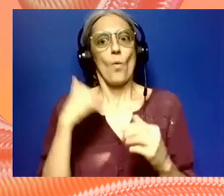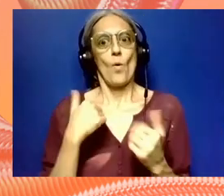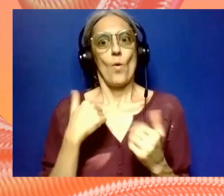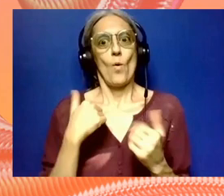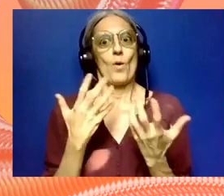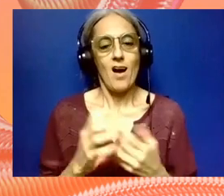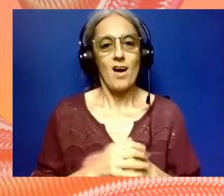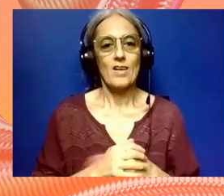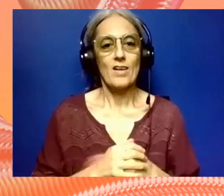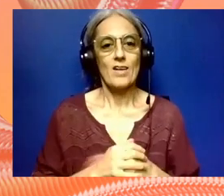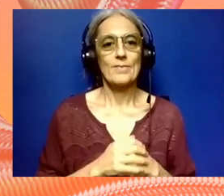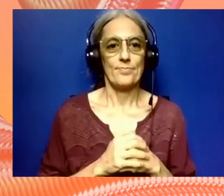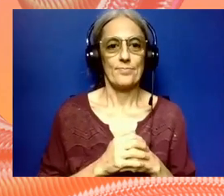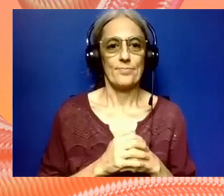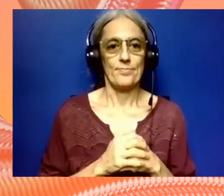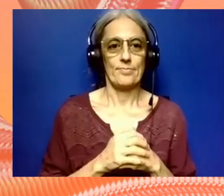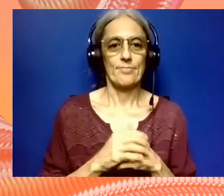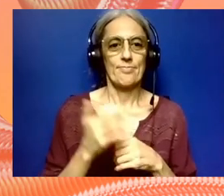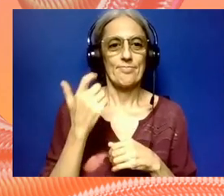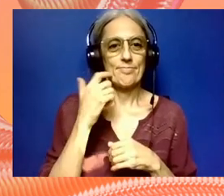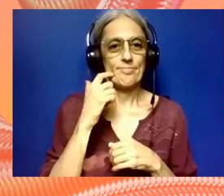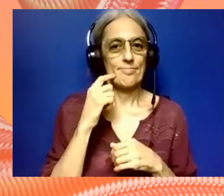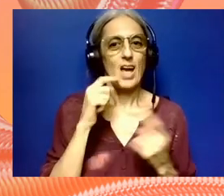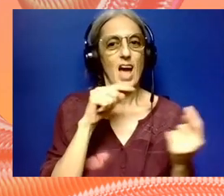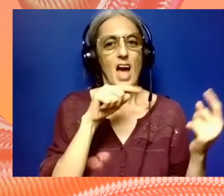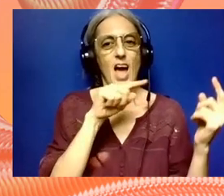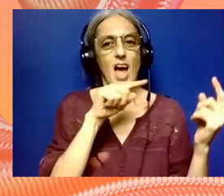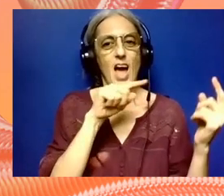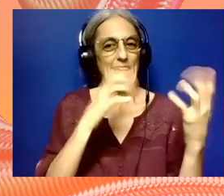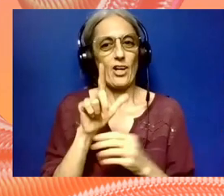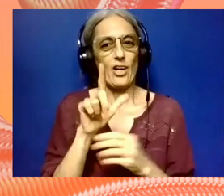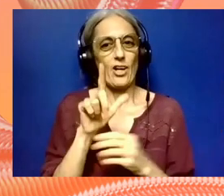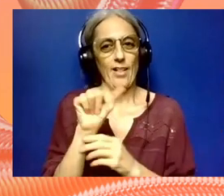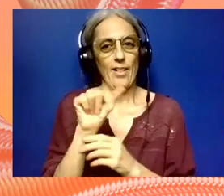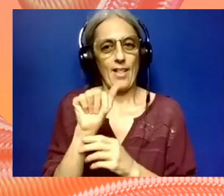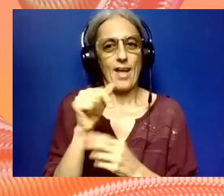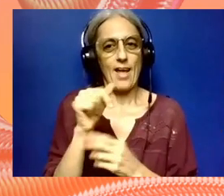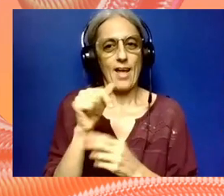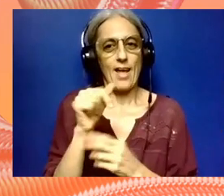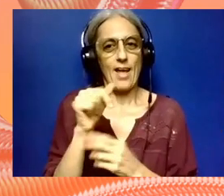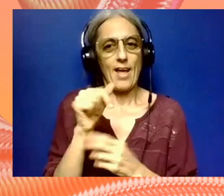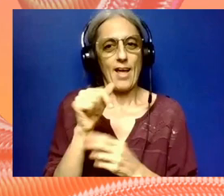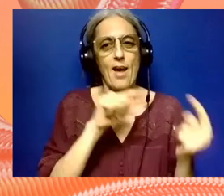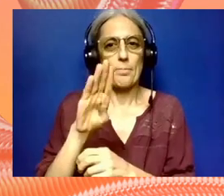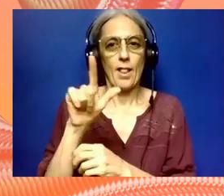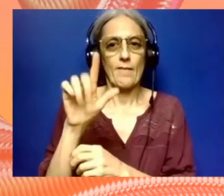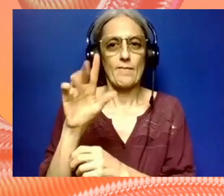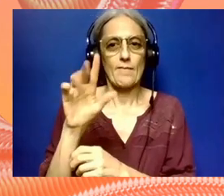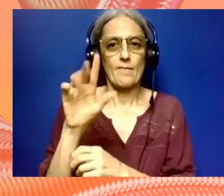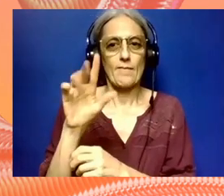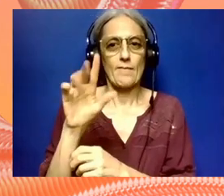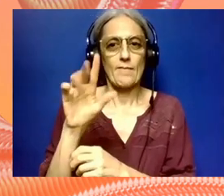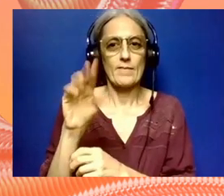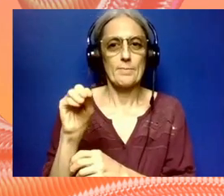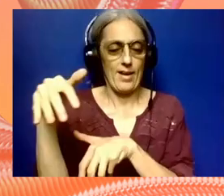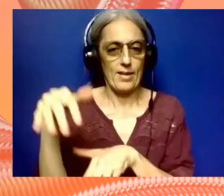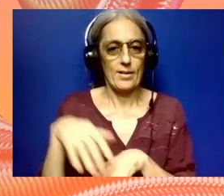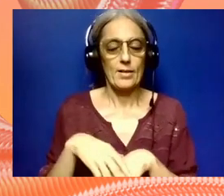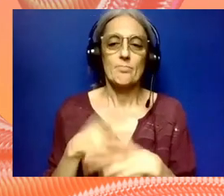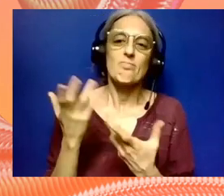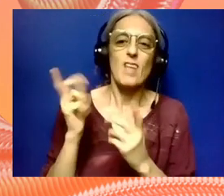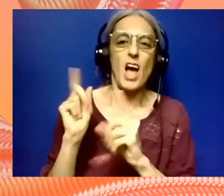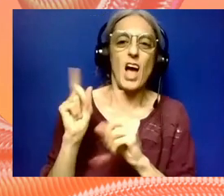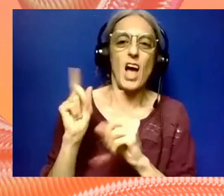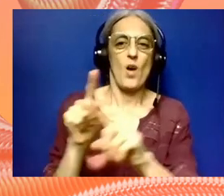a Black Lives Matter rally here in Los Angeles. And I just was, you know, one of them that I went to was